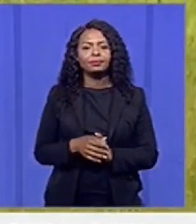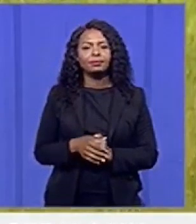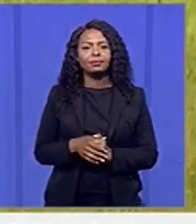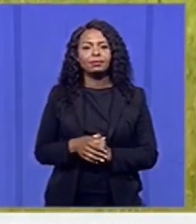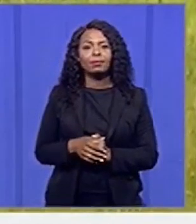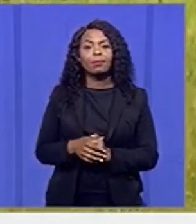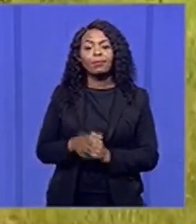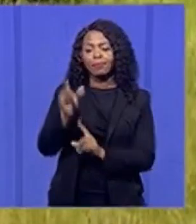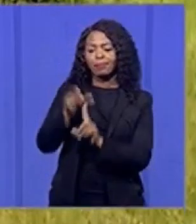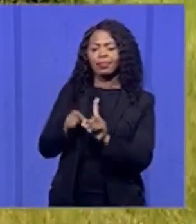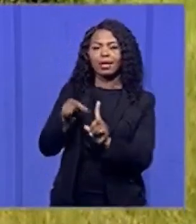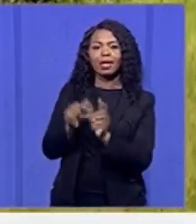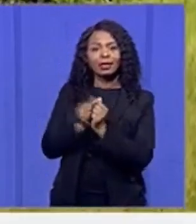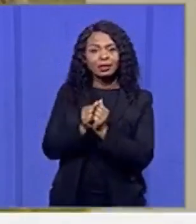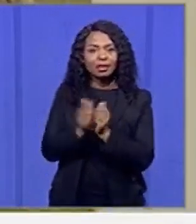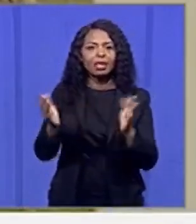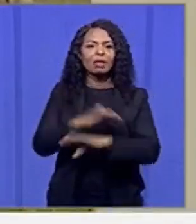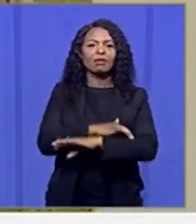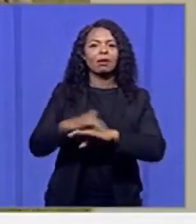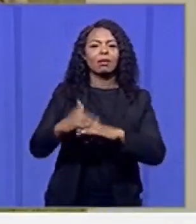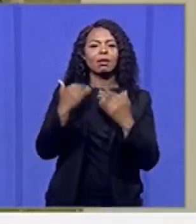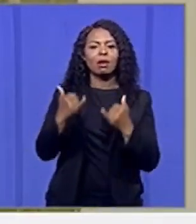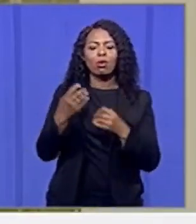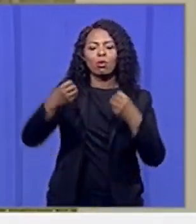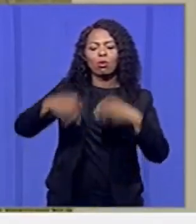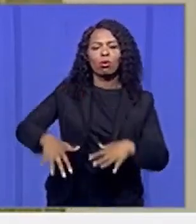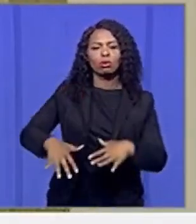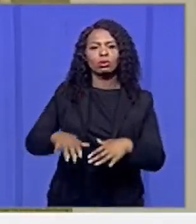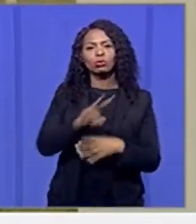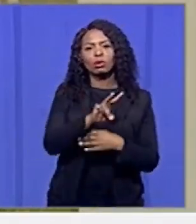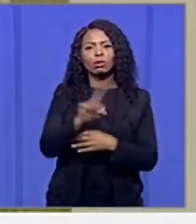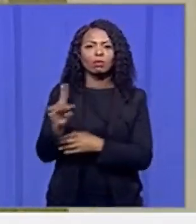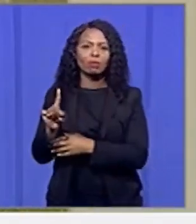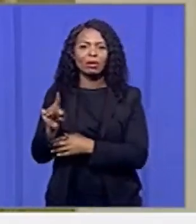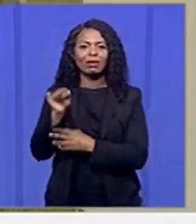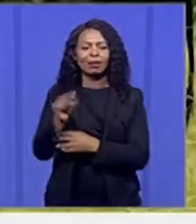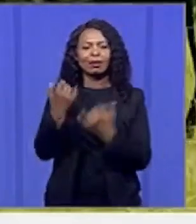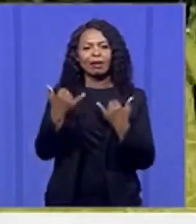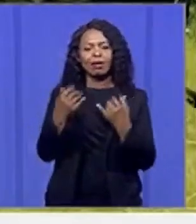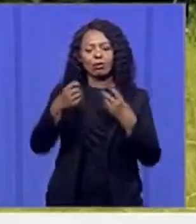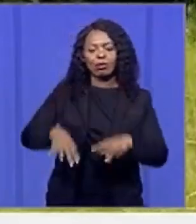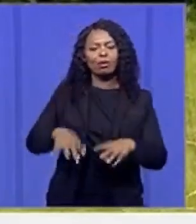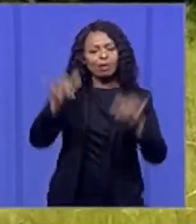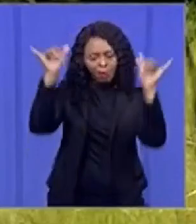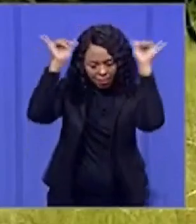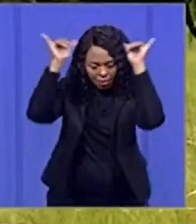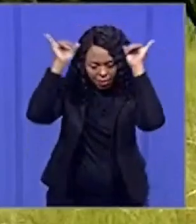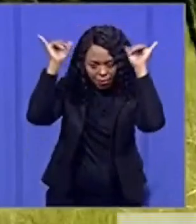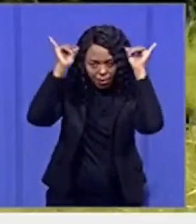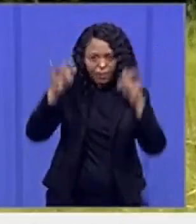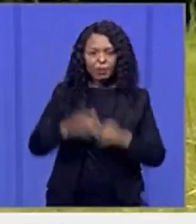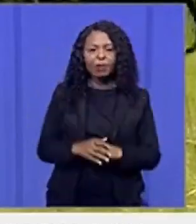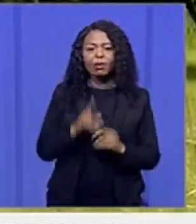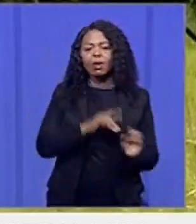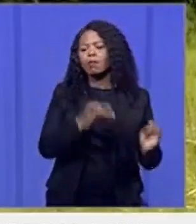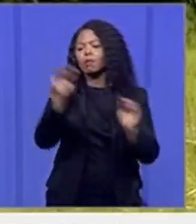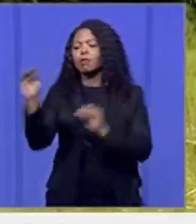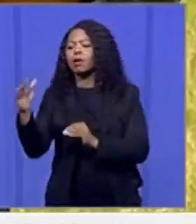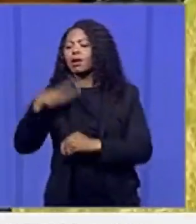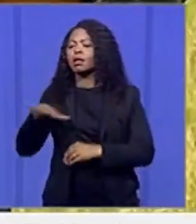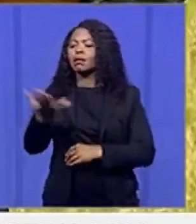Molemi yo wa sa tšwa go thoma tša bolemi o lobile dikgomo tše 21 se morago ga gore di šwatlhele polaseng ya mogaisane wa